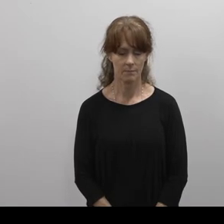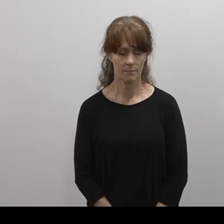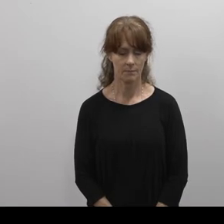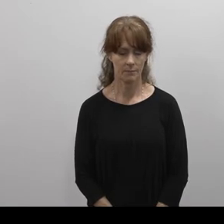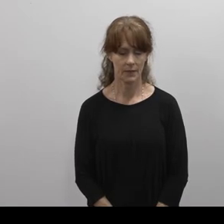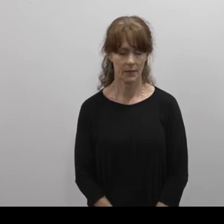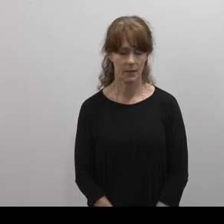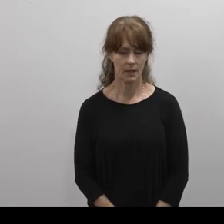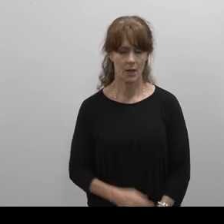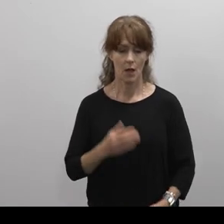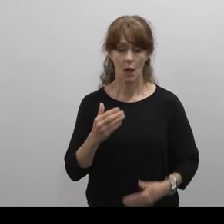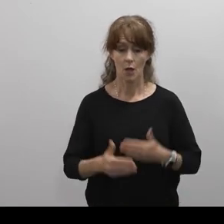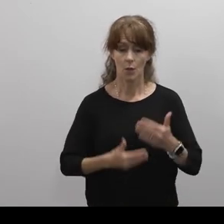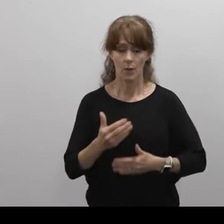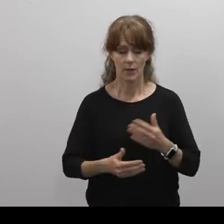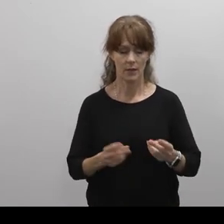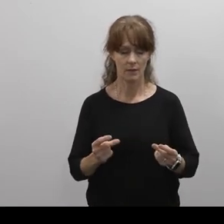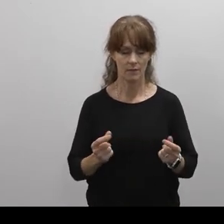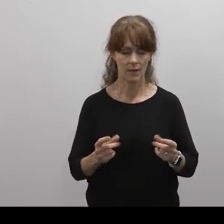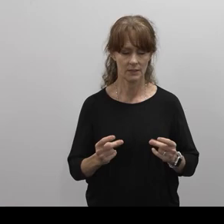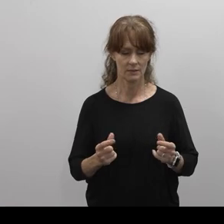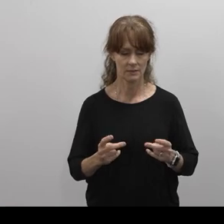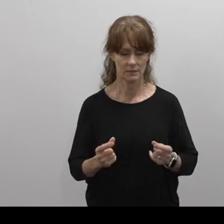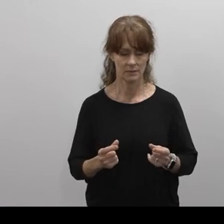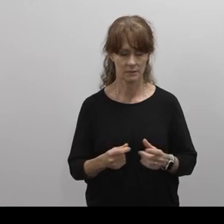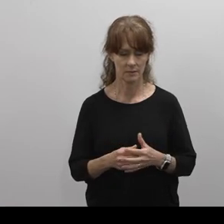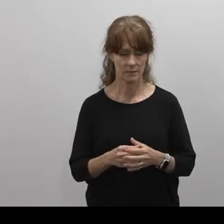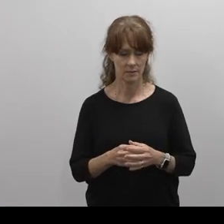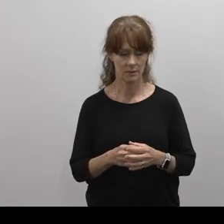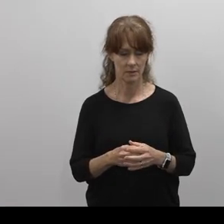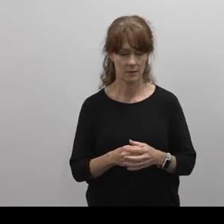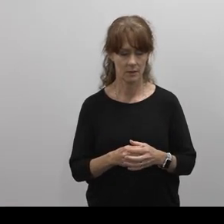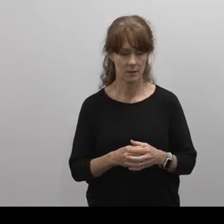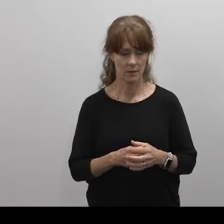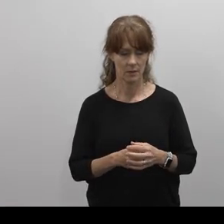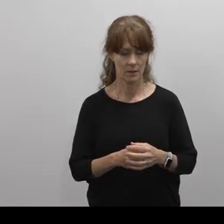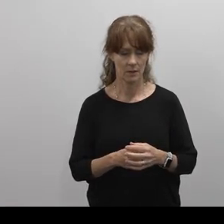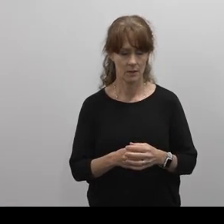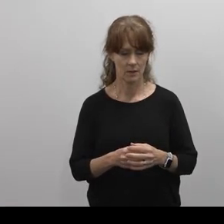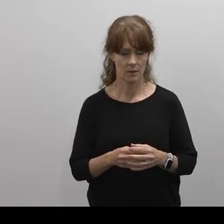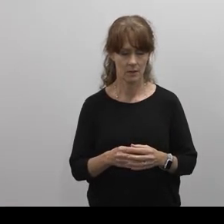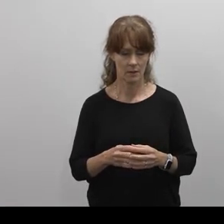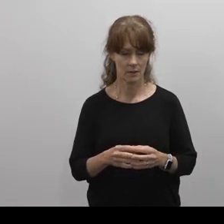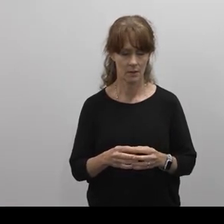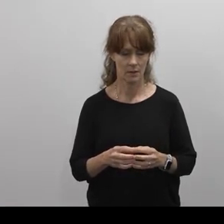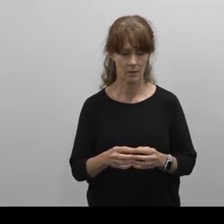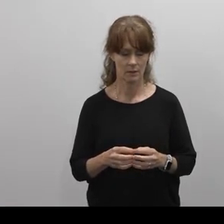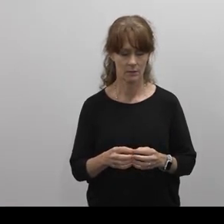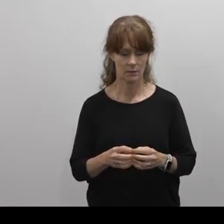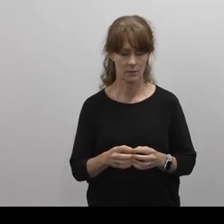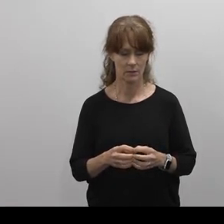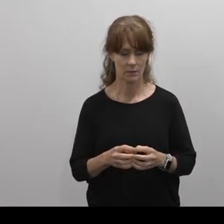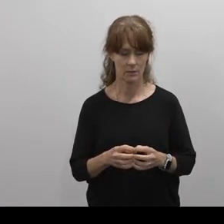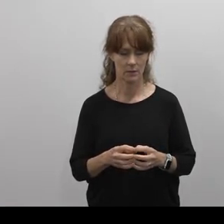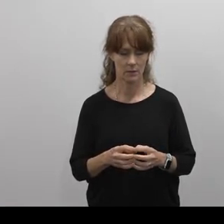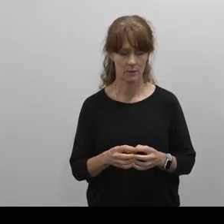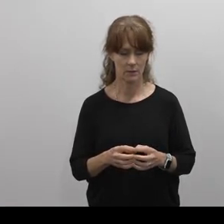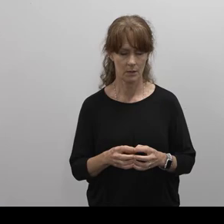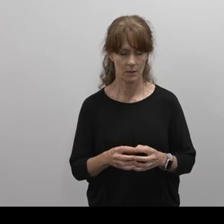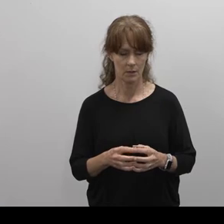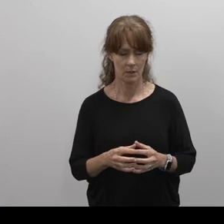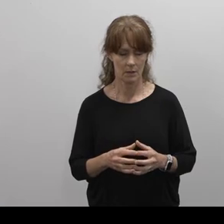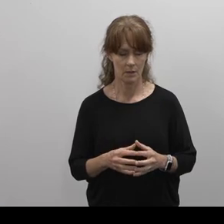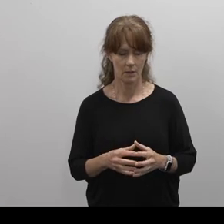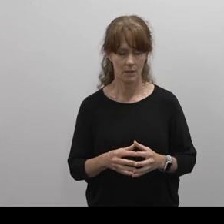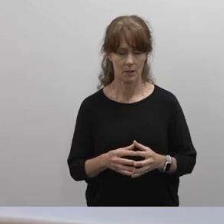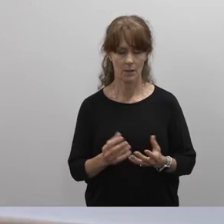So, going through these things fast, what I came up with was that we want our students